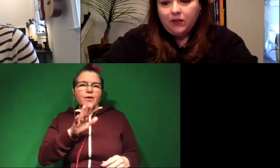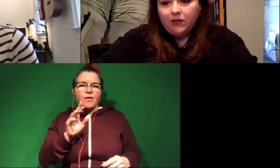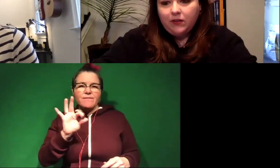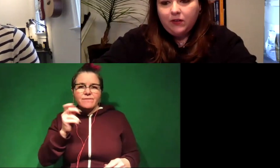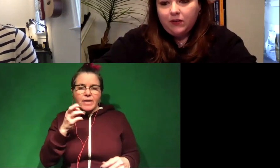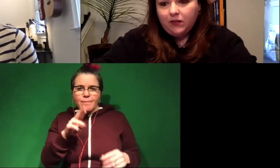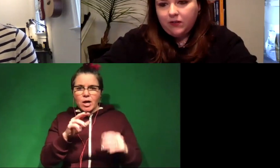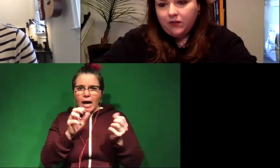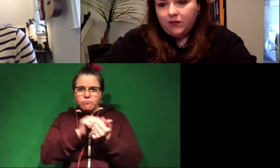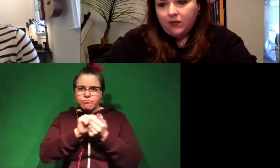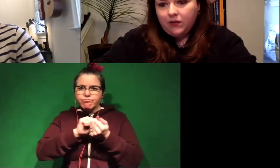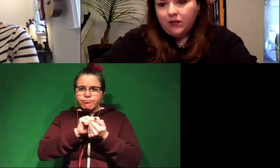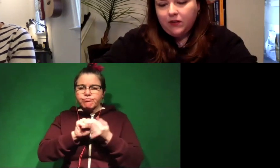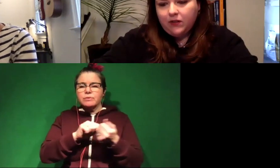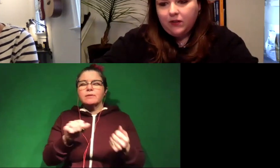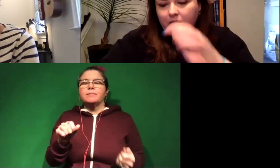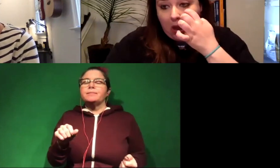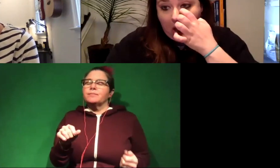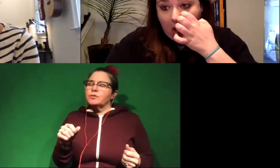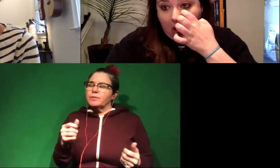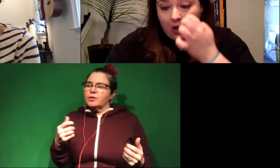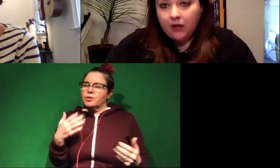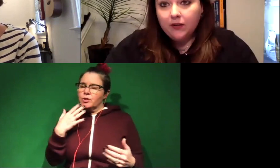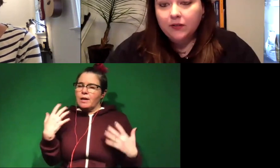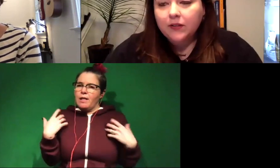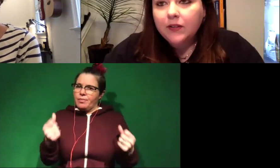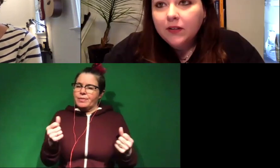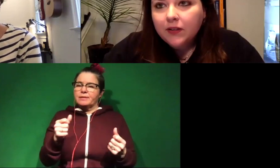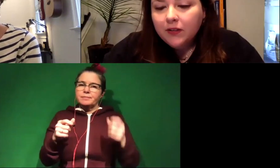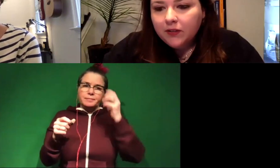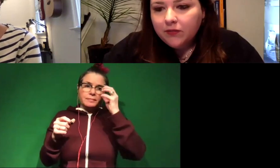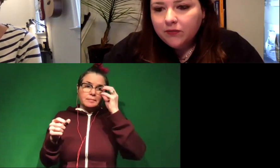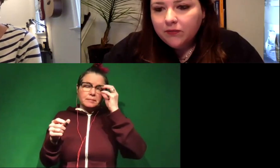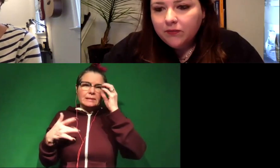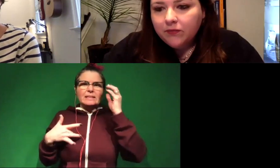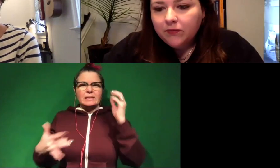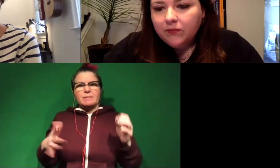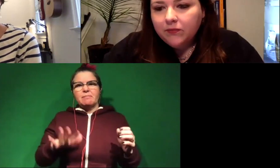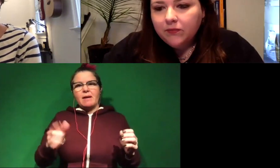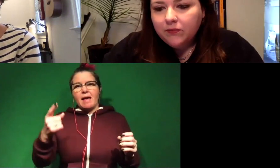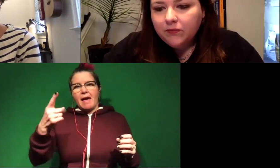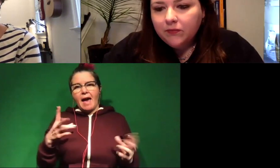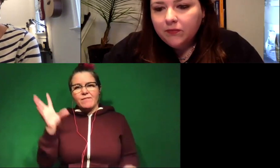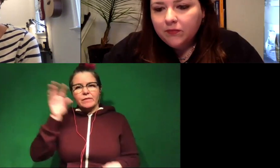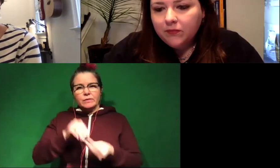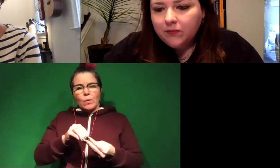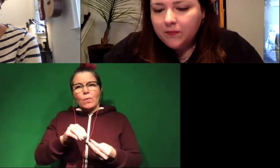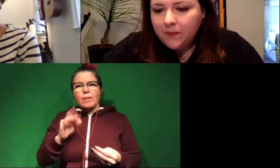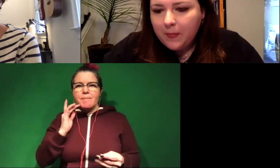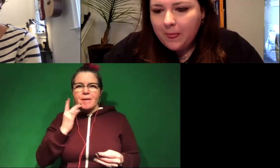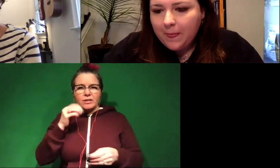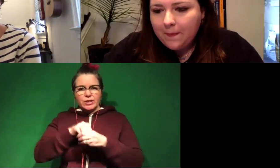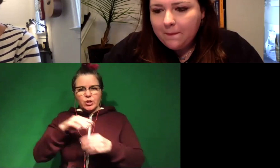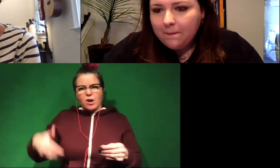at it. So it's really good at making a good healthy niche. And it's usually about half of the total bacteria in your gut are